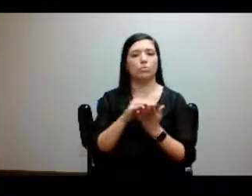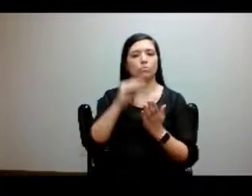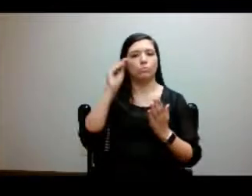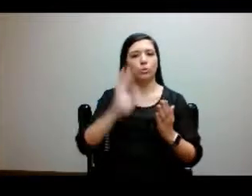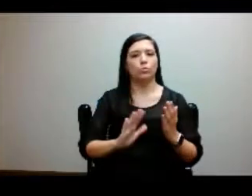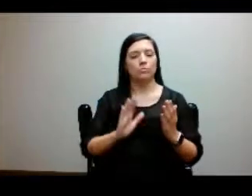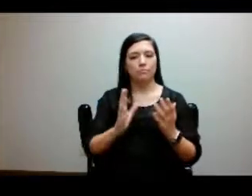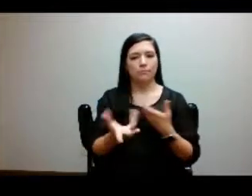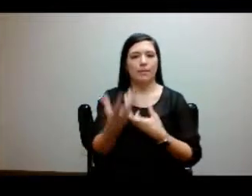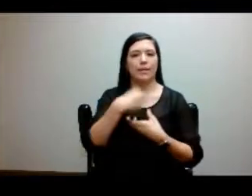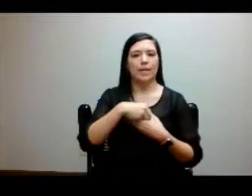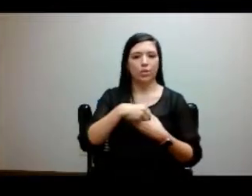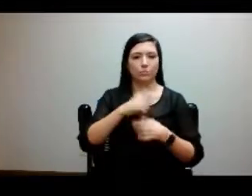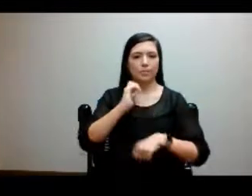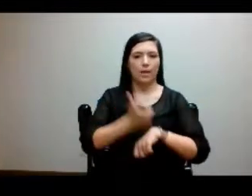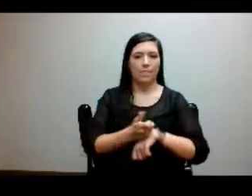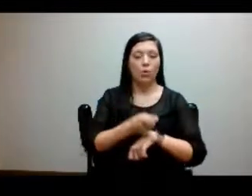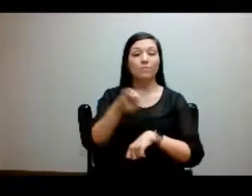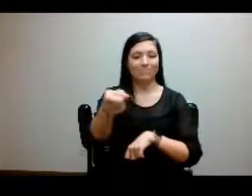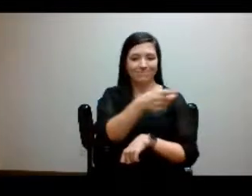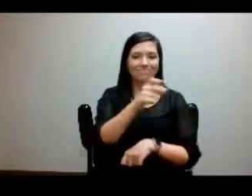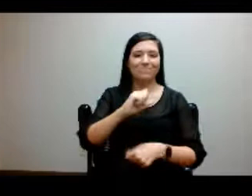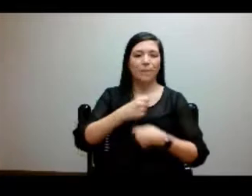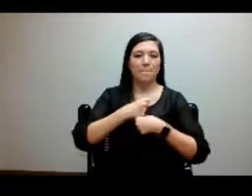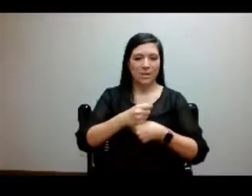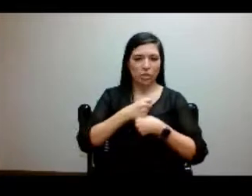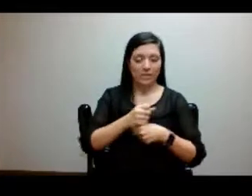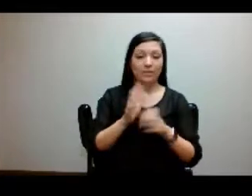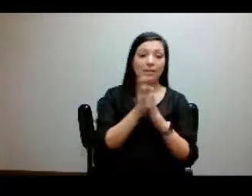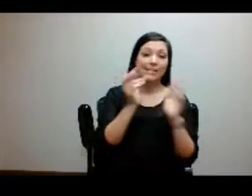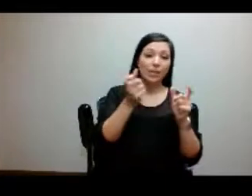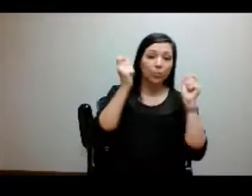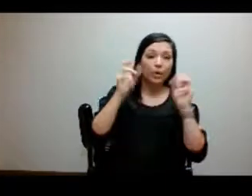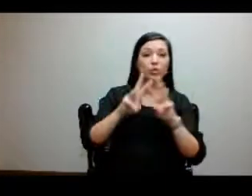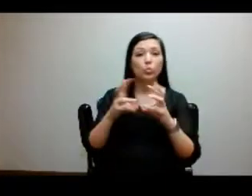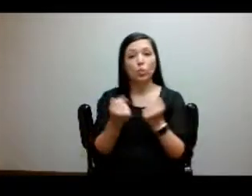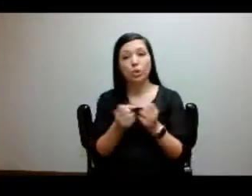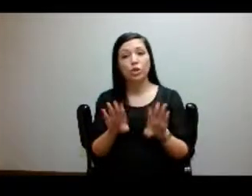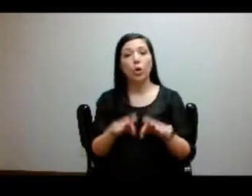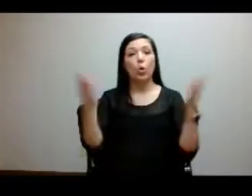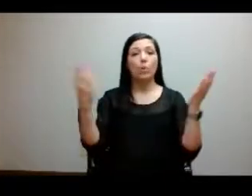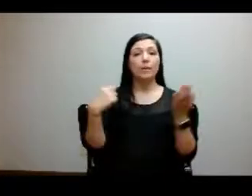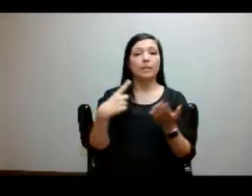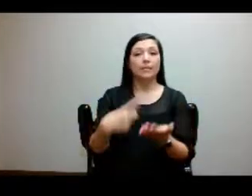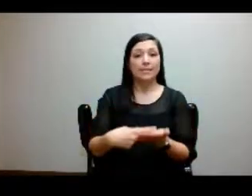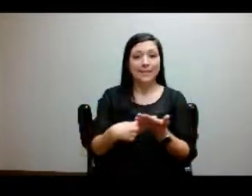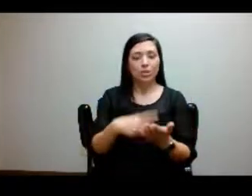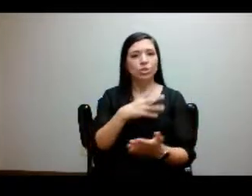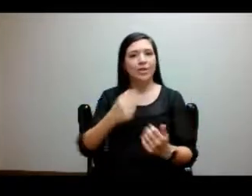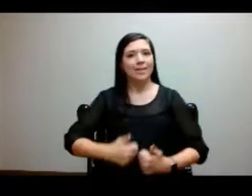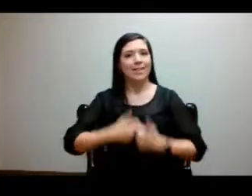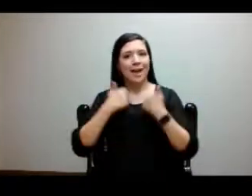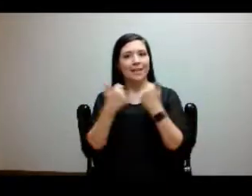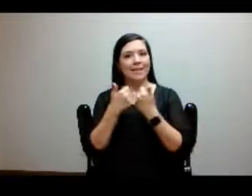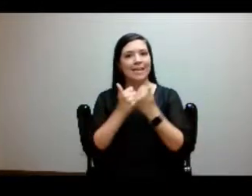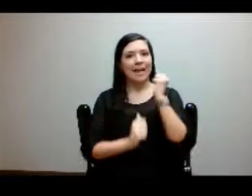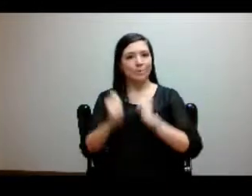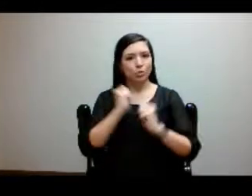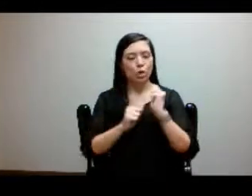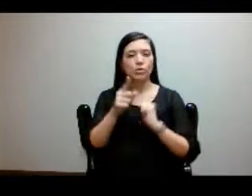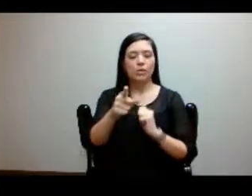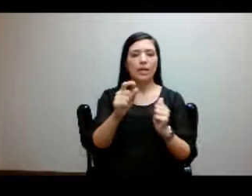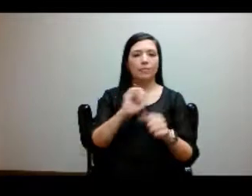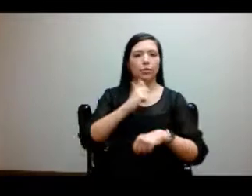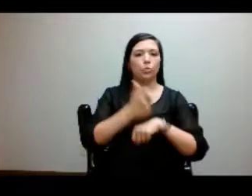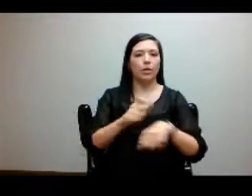this is the team that built it. From celebrations to workshops to open discussions and even live game shows, the student activities team created, hosted, and delivered